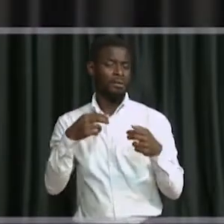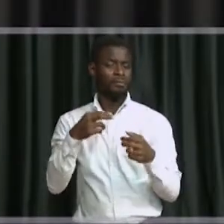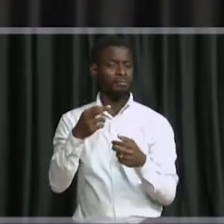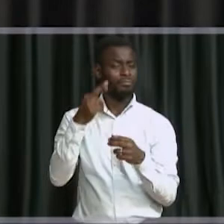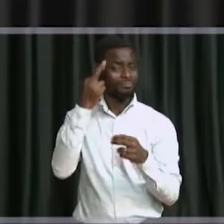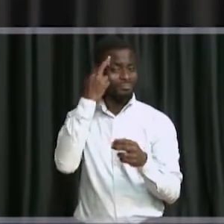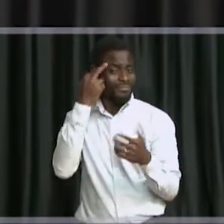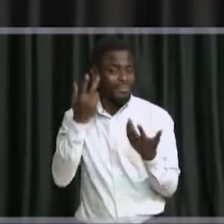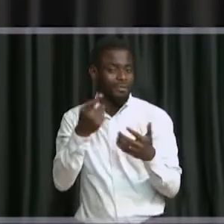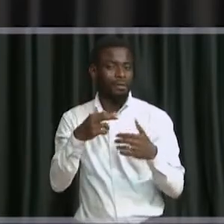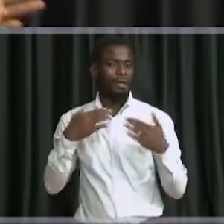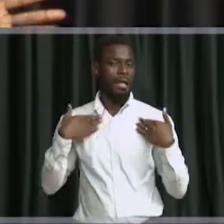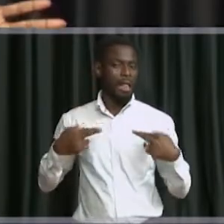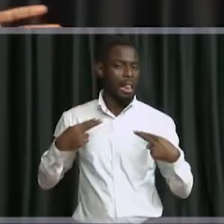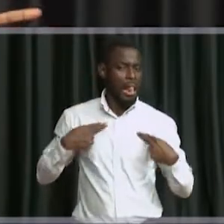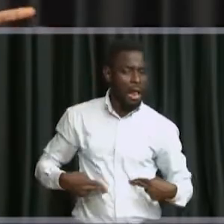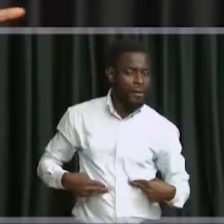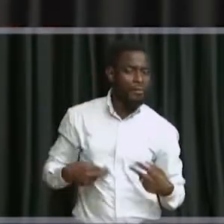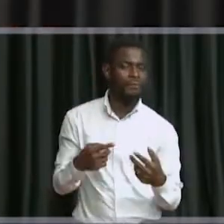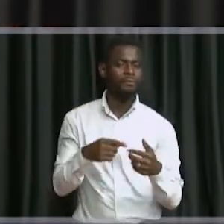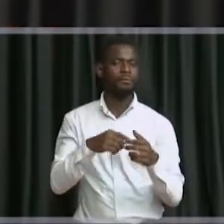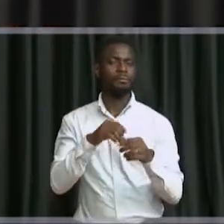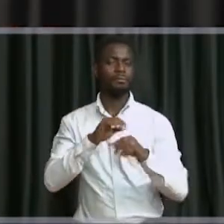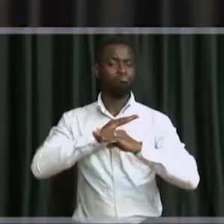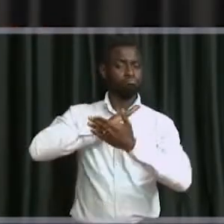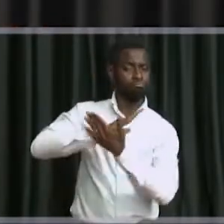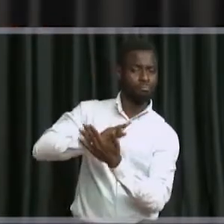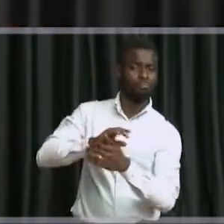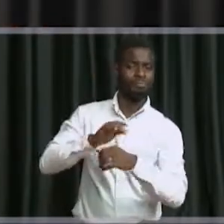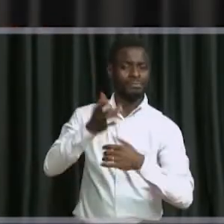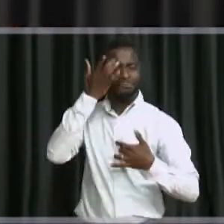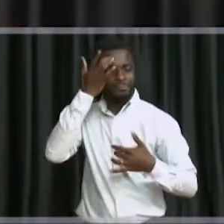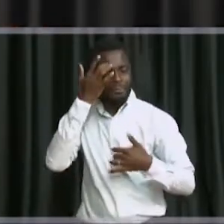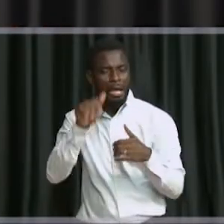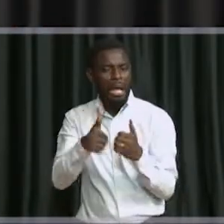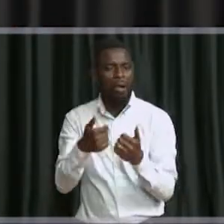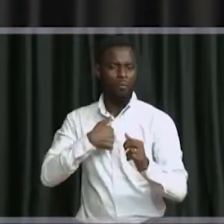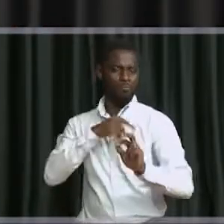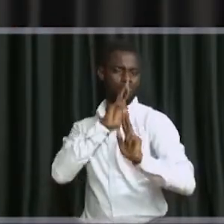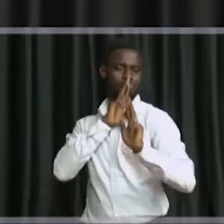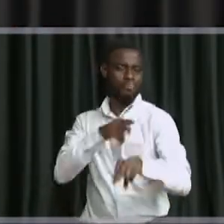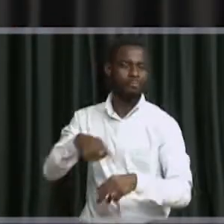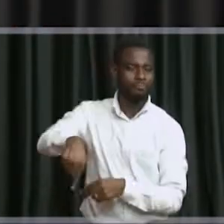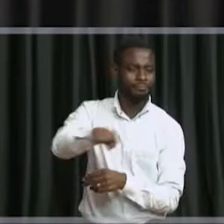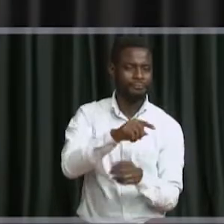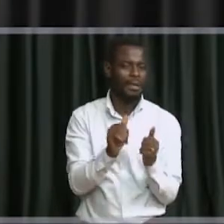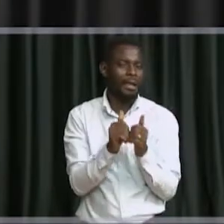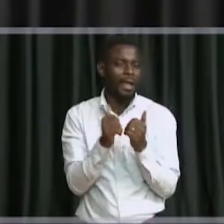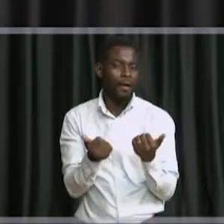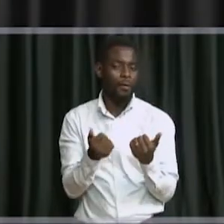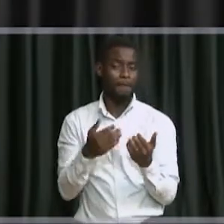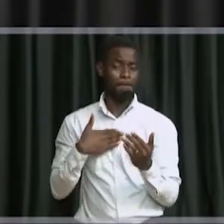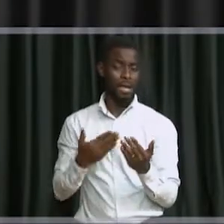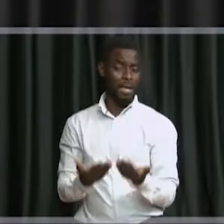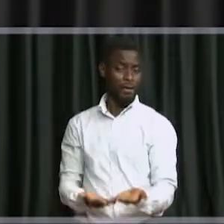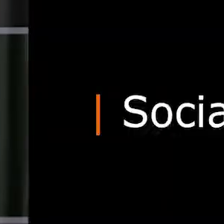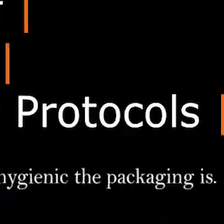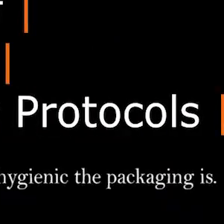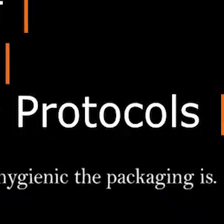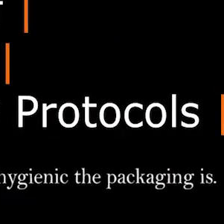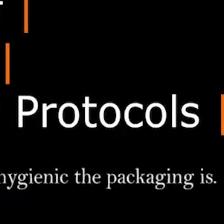ahoto sa yariye bi nko kawomo bade enu amu manu yi sembe de badan vana semliye futuwa diye di kaini